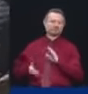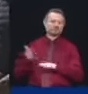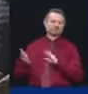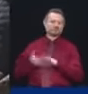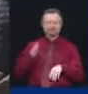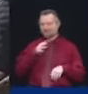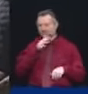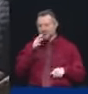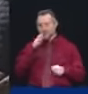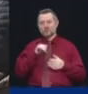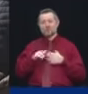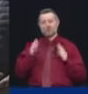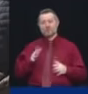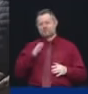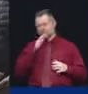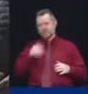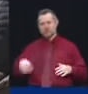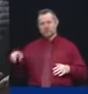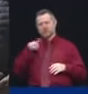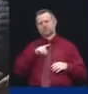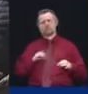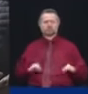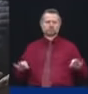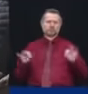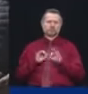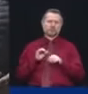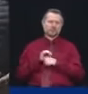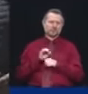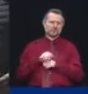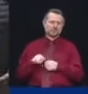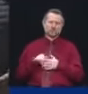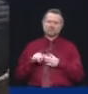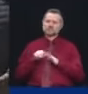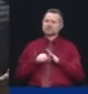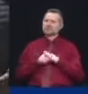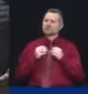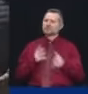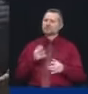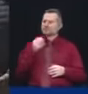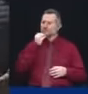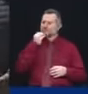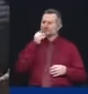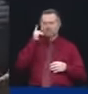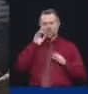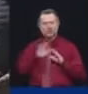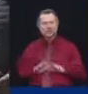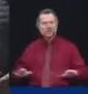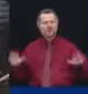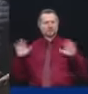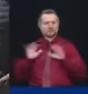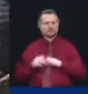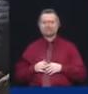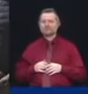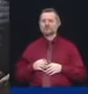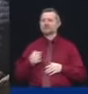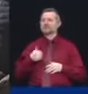York's economy and to our food supply chain. And I'm excited that in just a couple of months